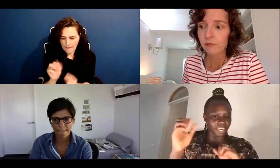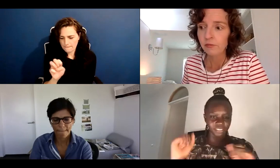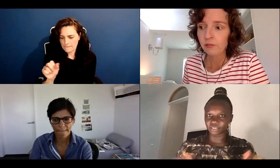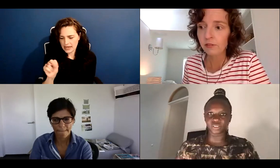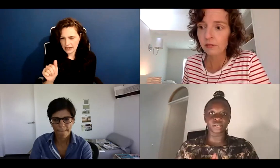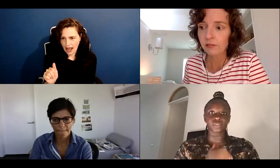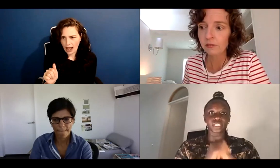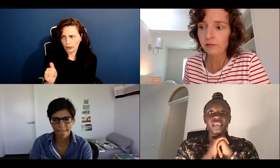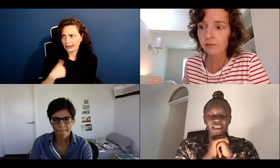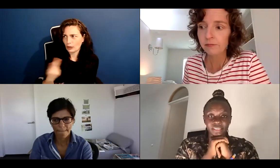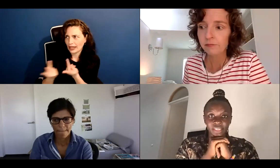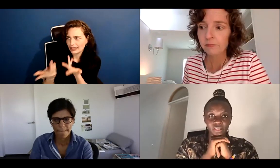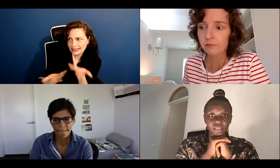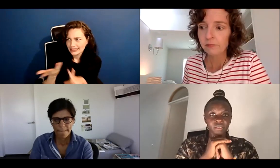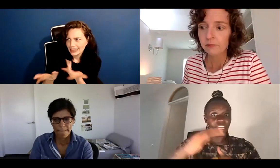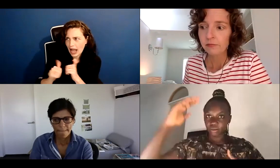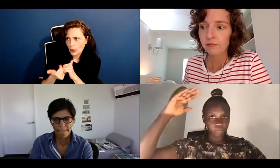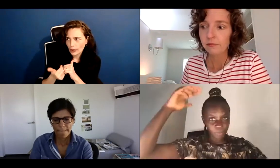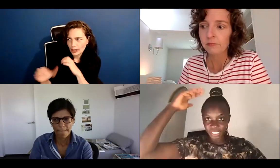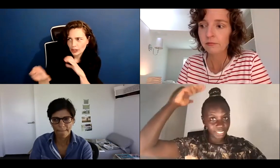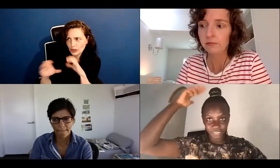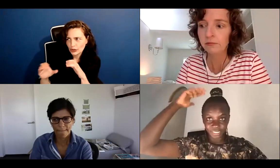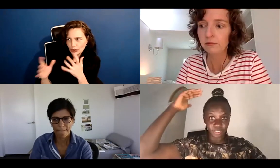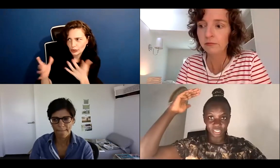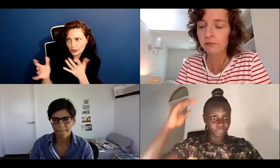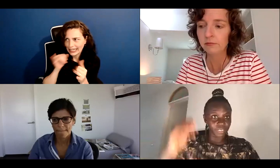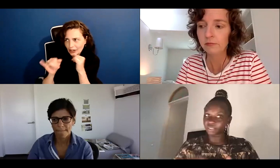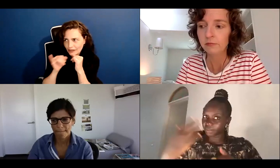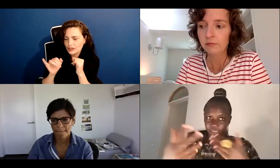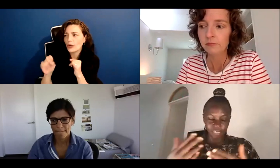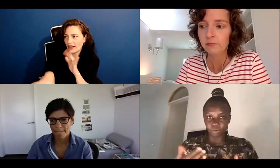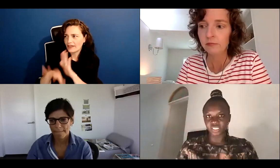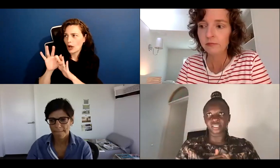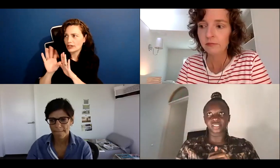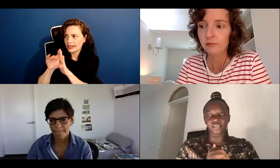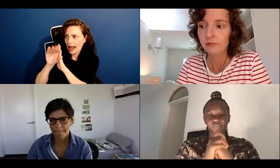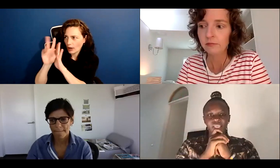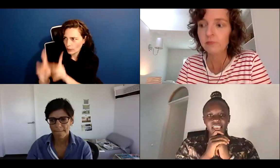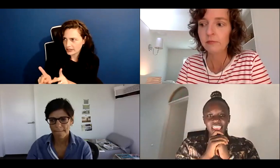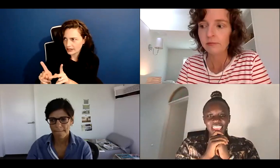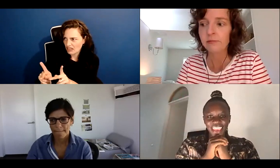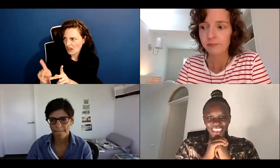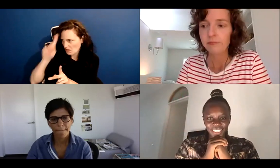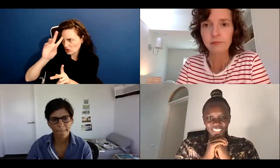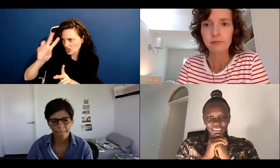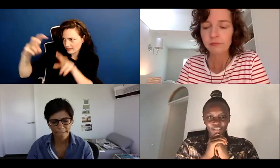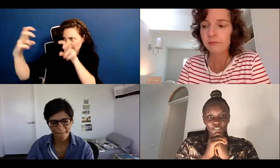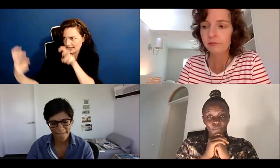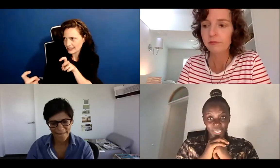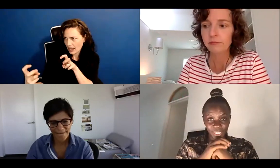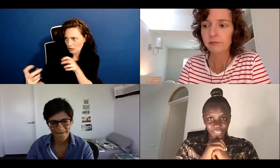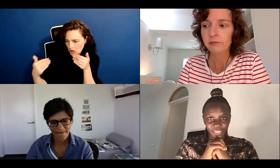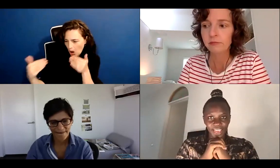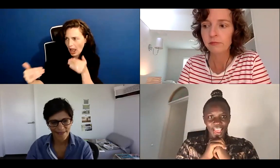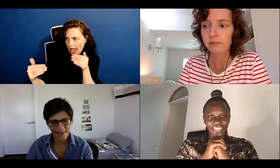we had like good sound, and then, yeah, basically sit down interview, like, let's ask the questions, yeah? And for